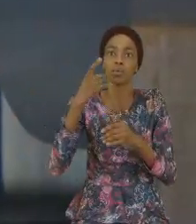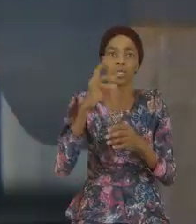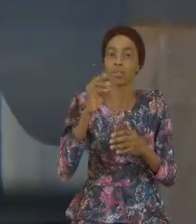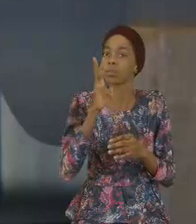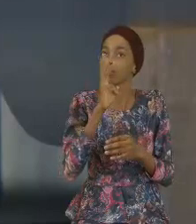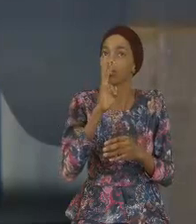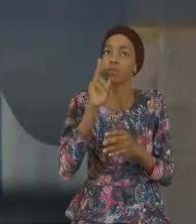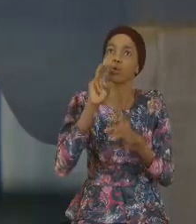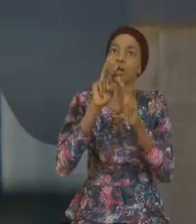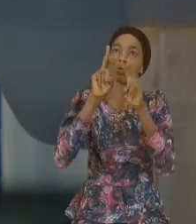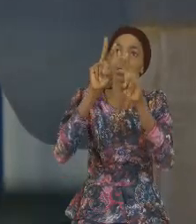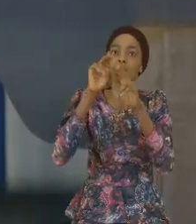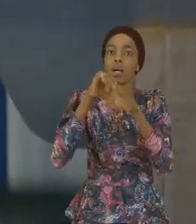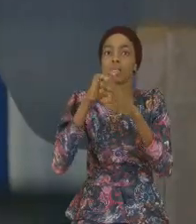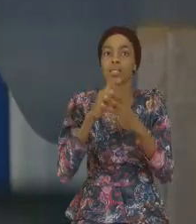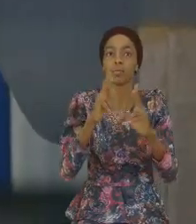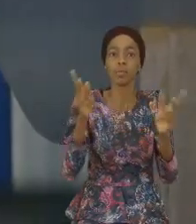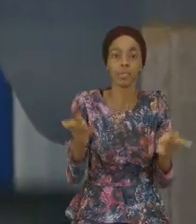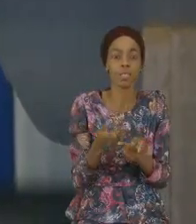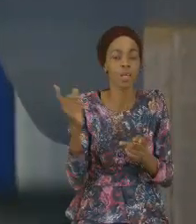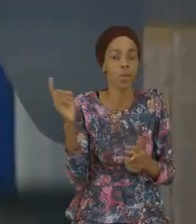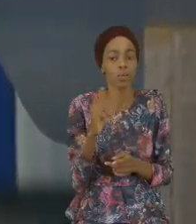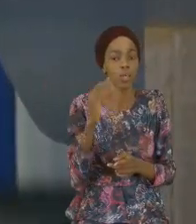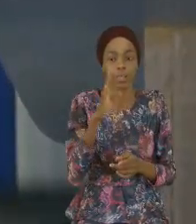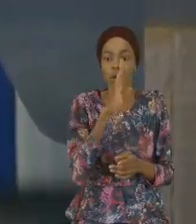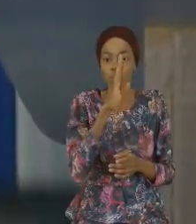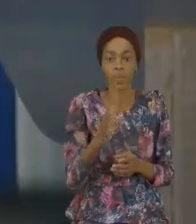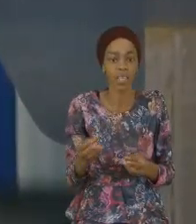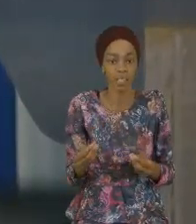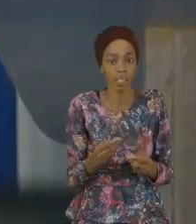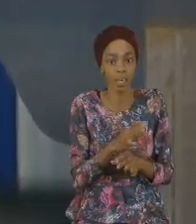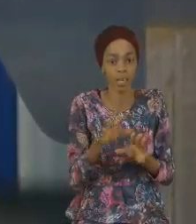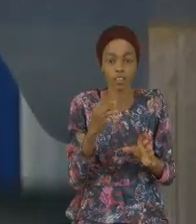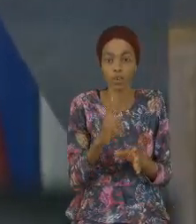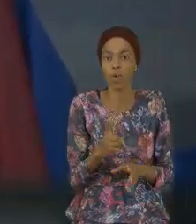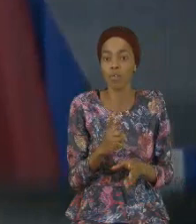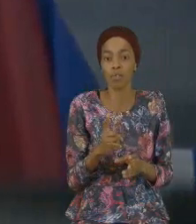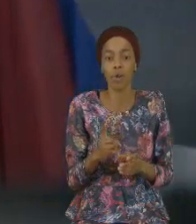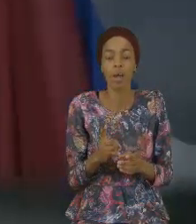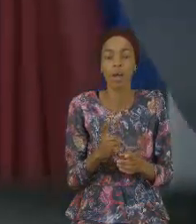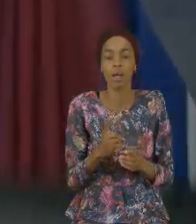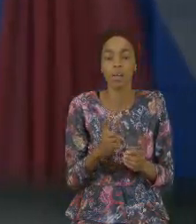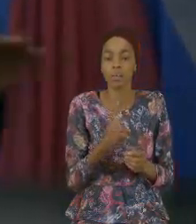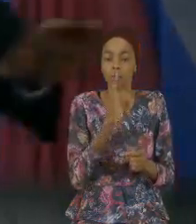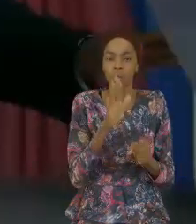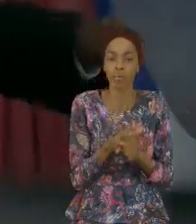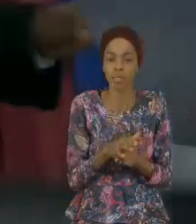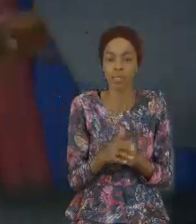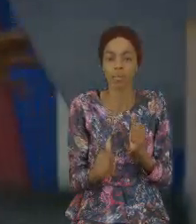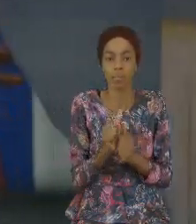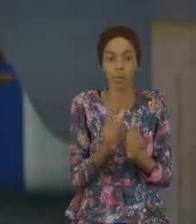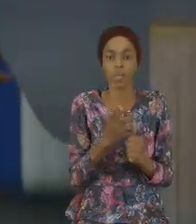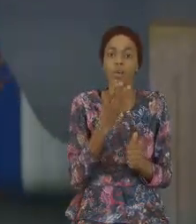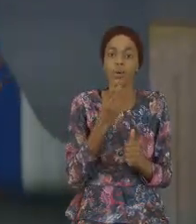you're looking at the place where will be the land of milk and honey. And when it looks like all